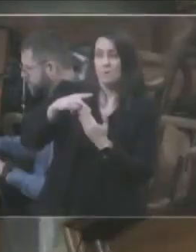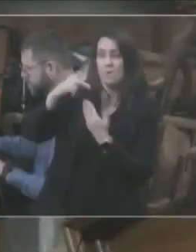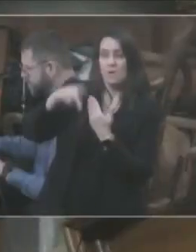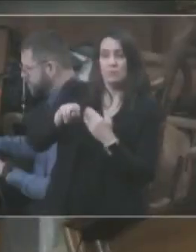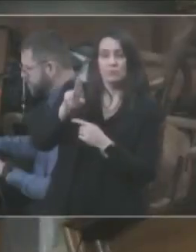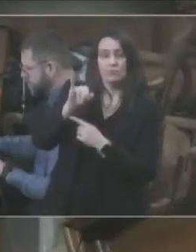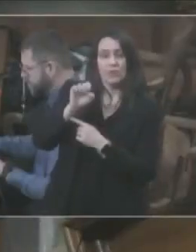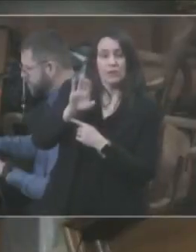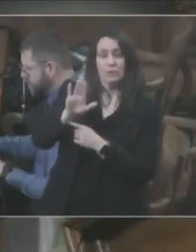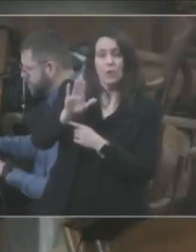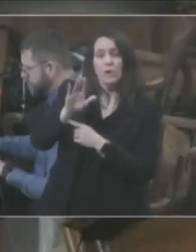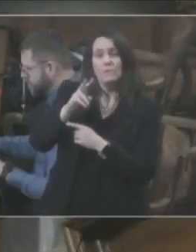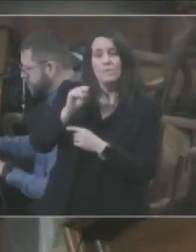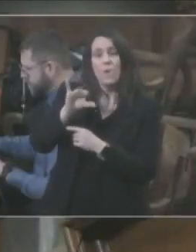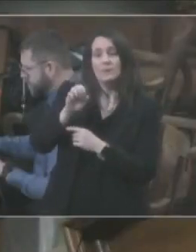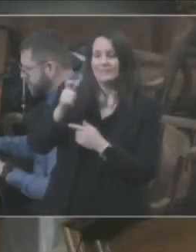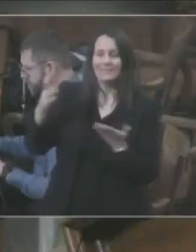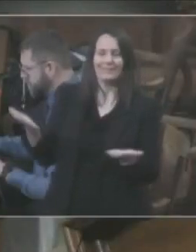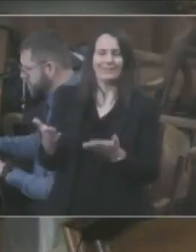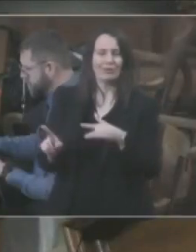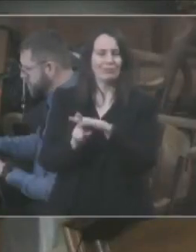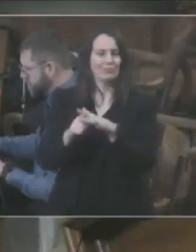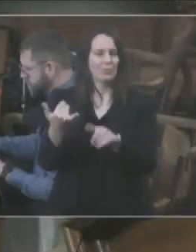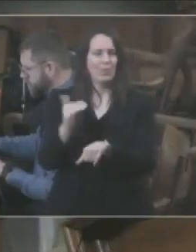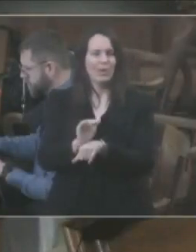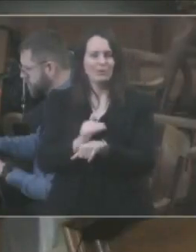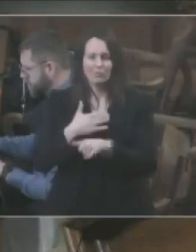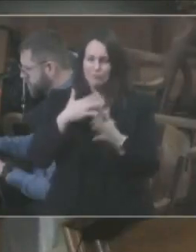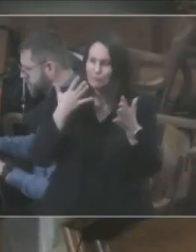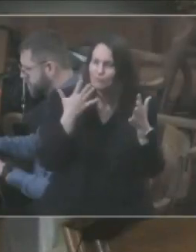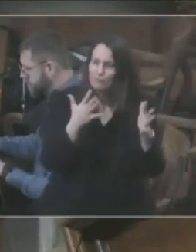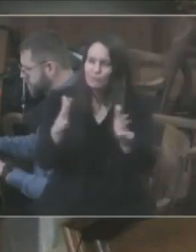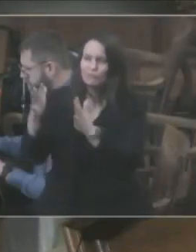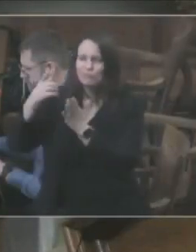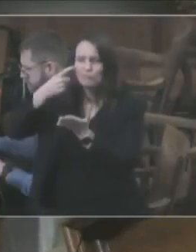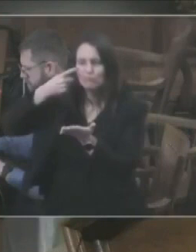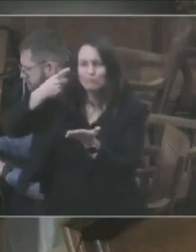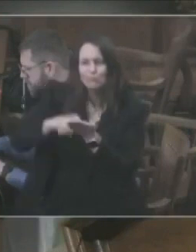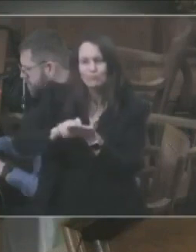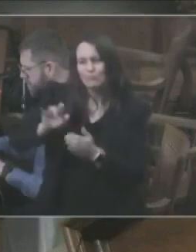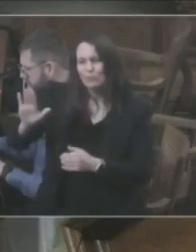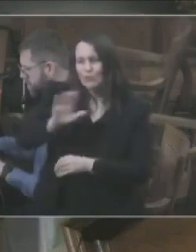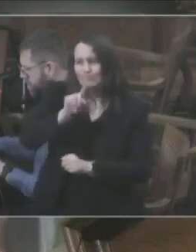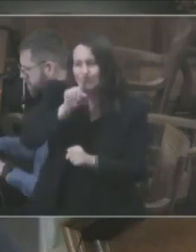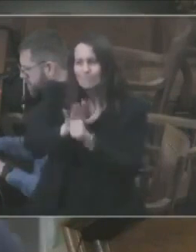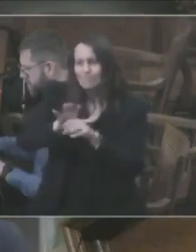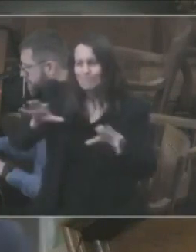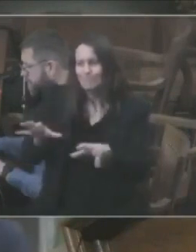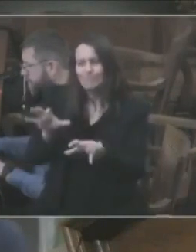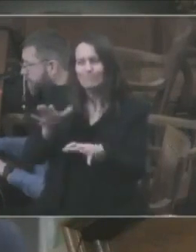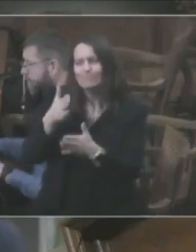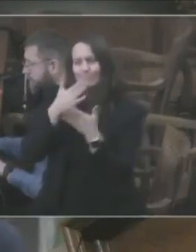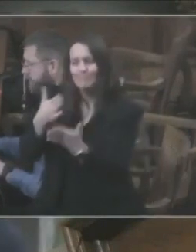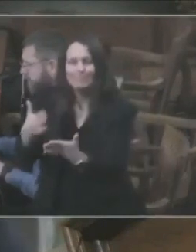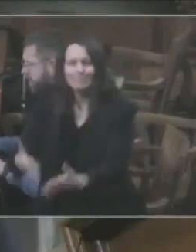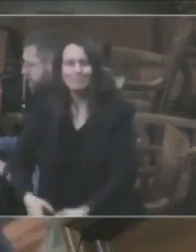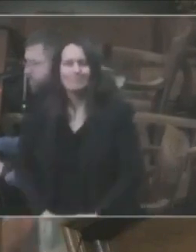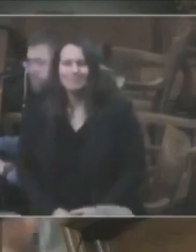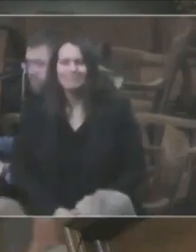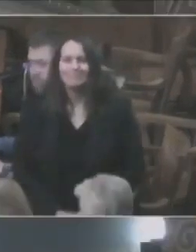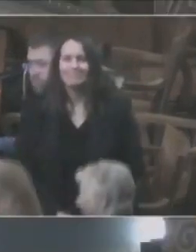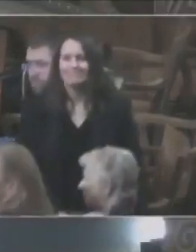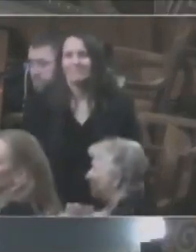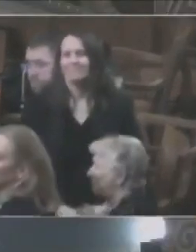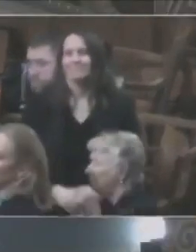Voice. Please join me in recognizing them, and let's resolve tonight to do the work to support our kids. Where are they? Several representatives